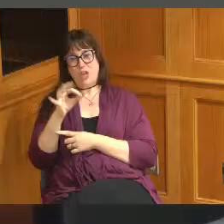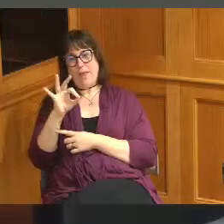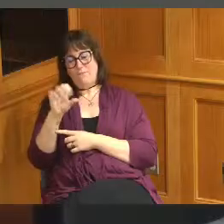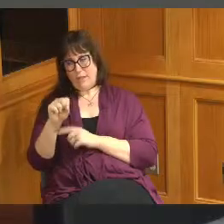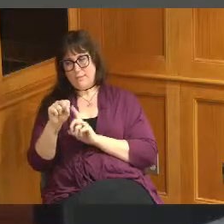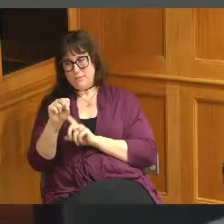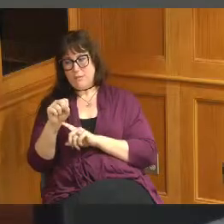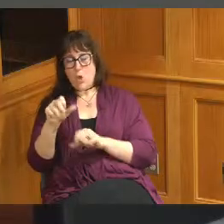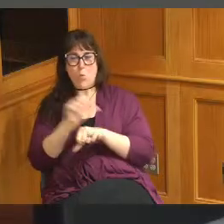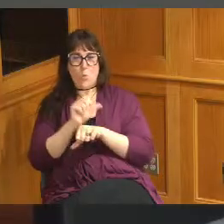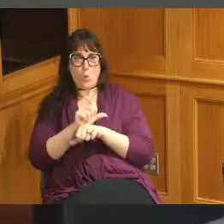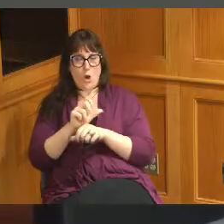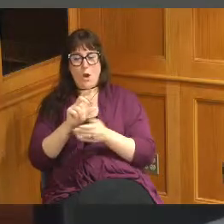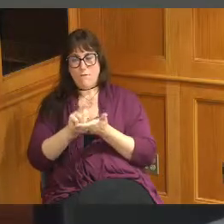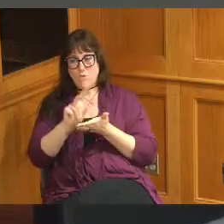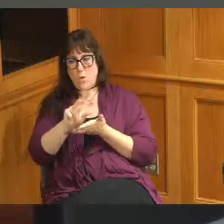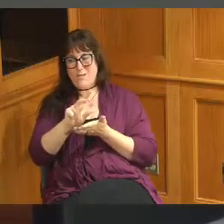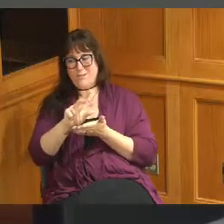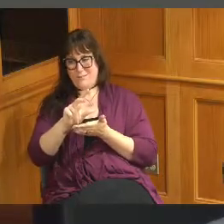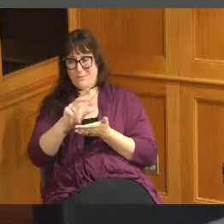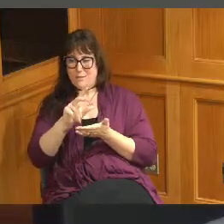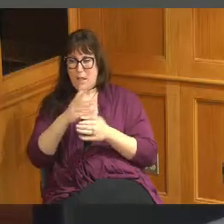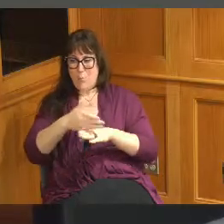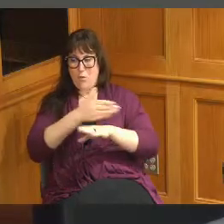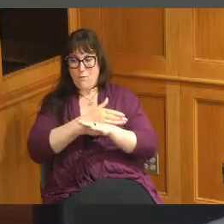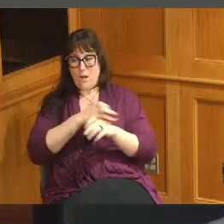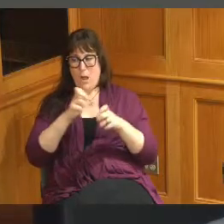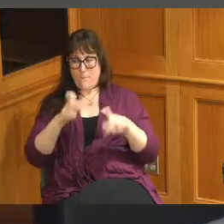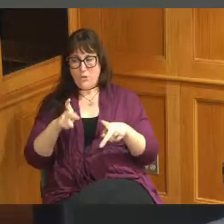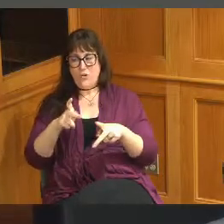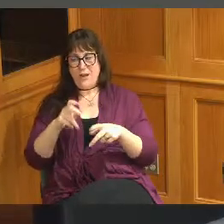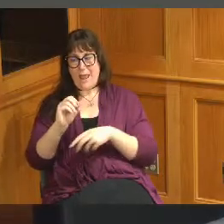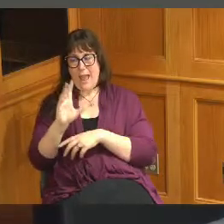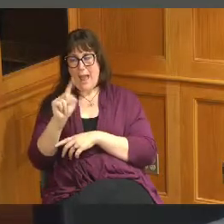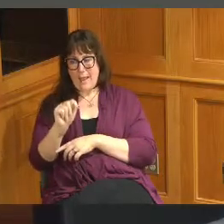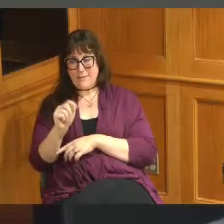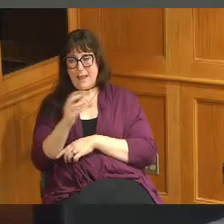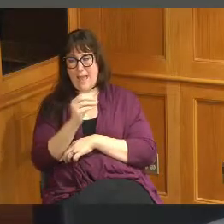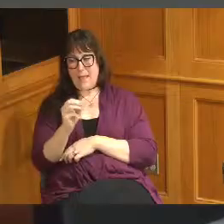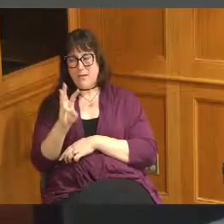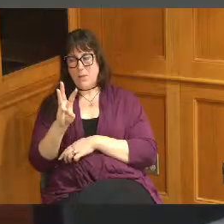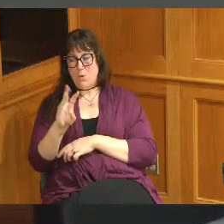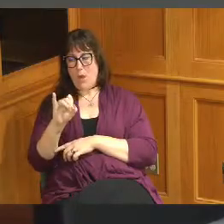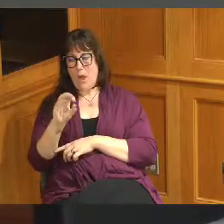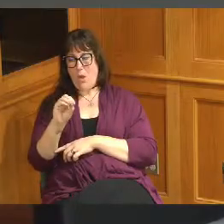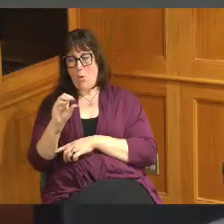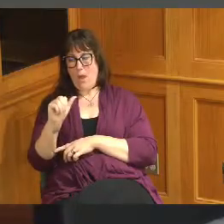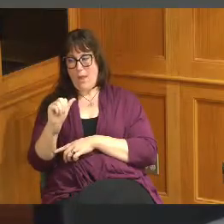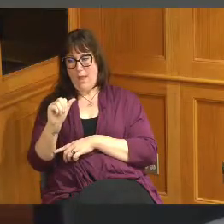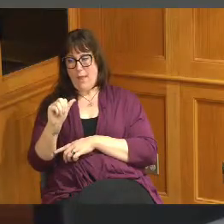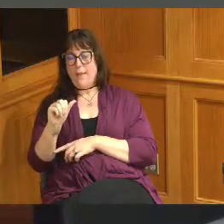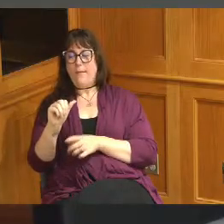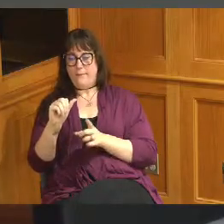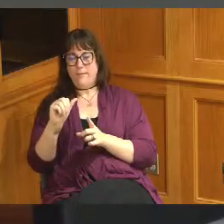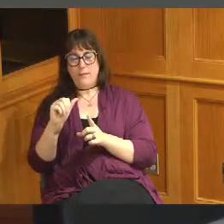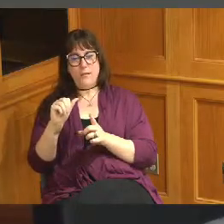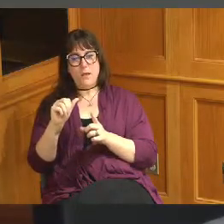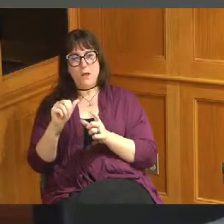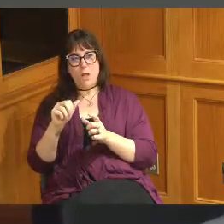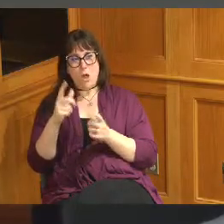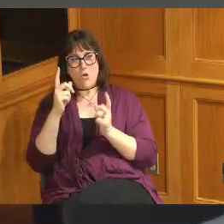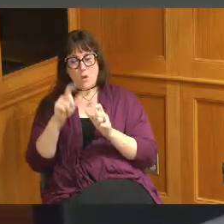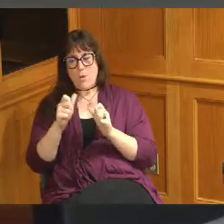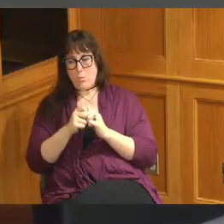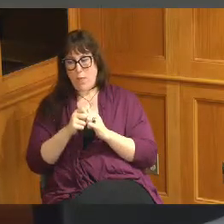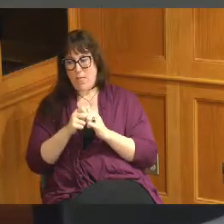the Workforce Investment and Opportunity Act. And then we have an agreement, a single source agreement between Job and Family Services